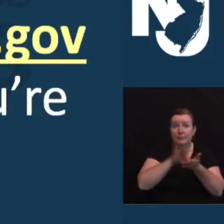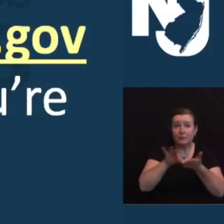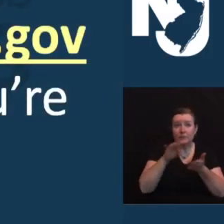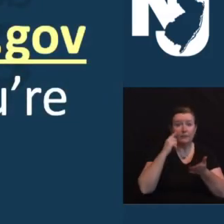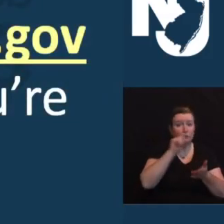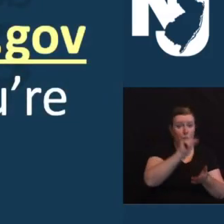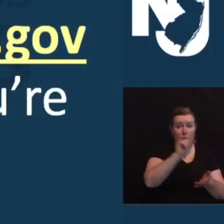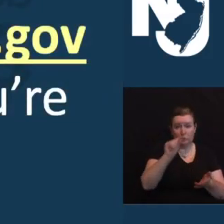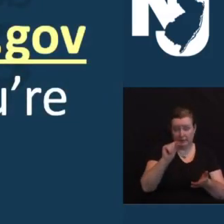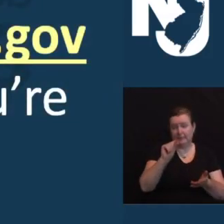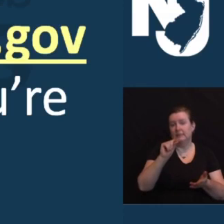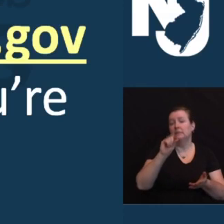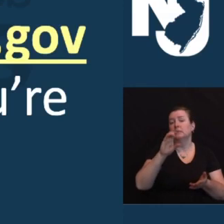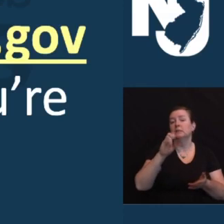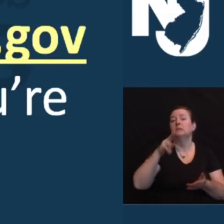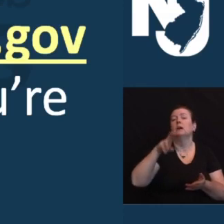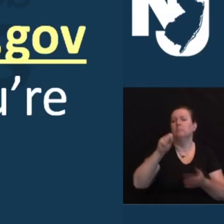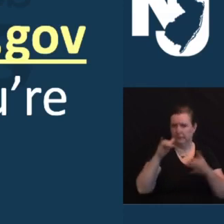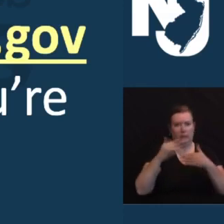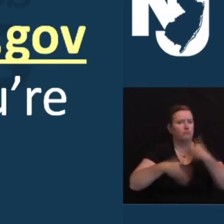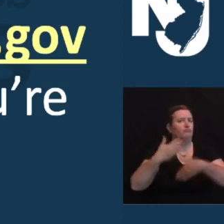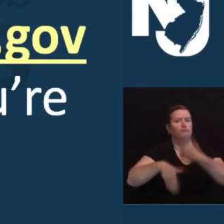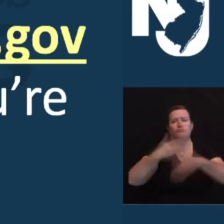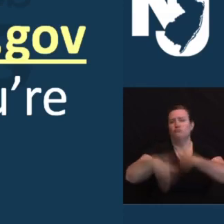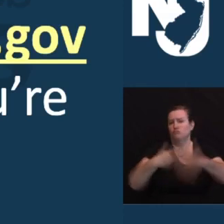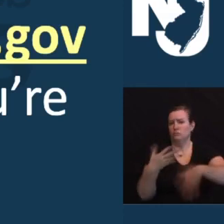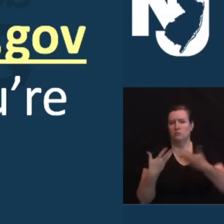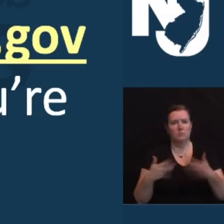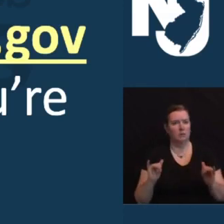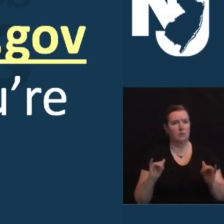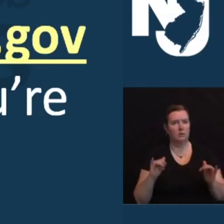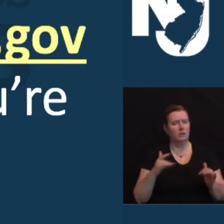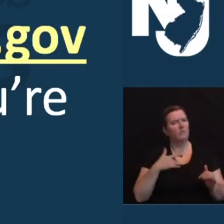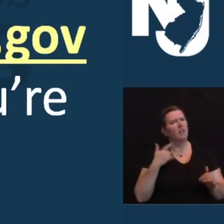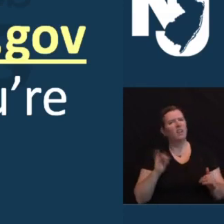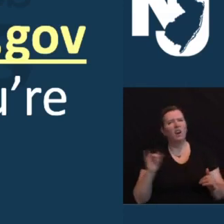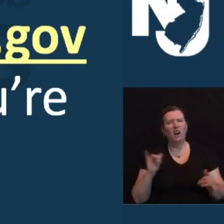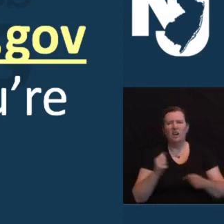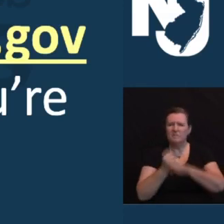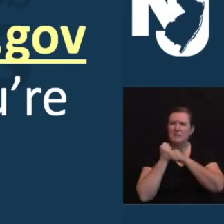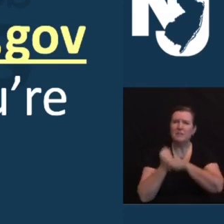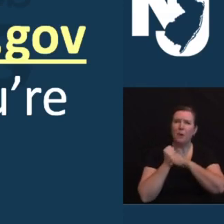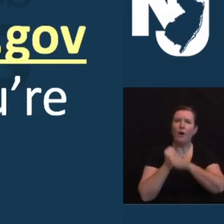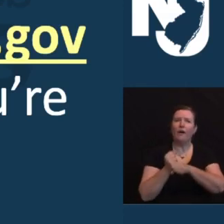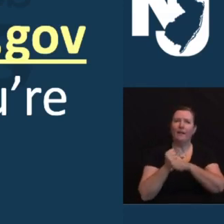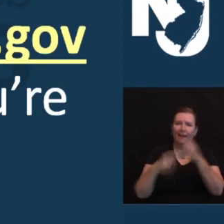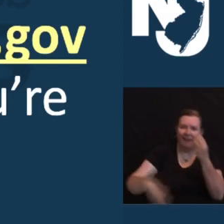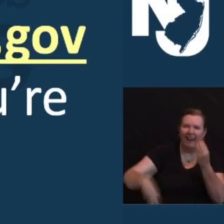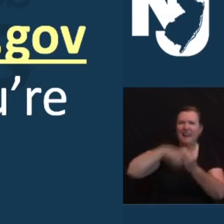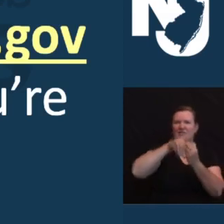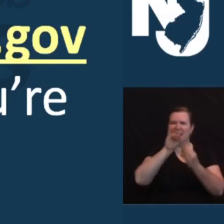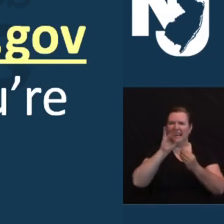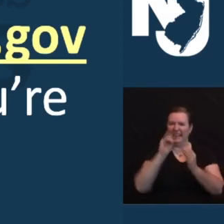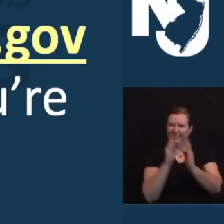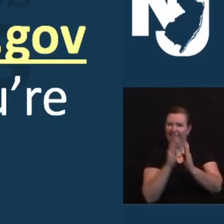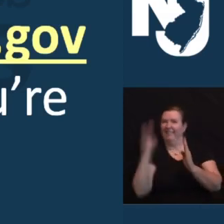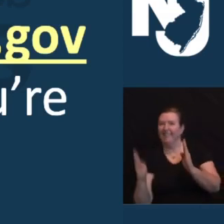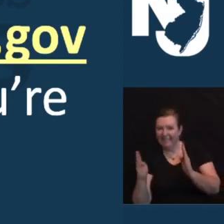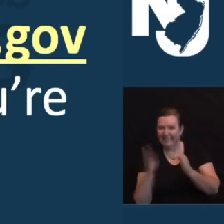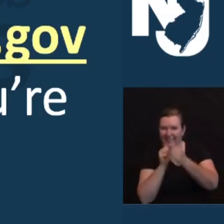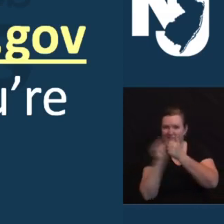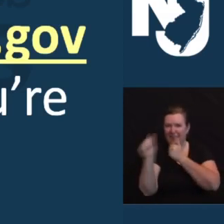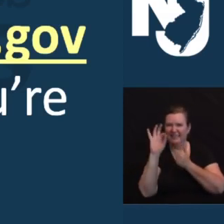census continue. I feel like it says we're in extra innings. I feel like we're in potentially sudden death overtime here of